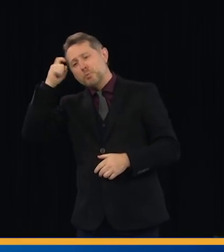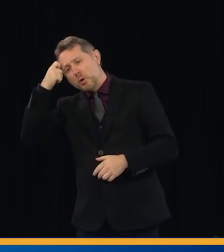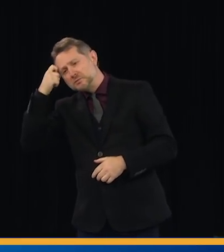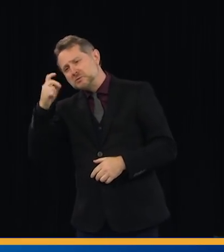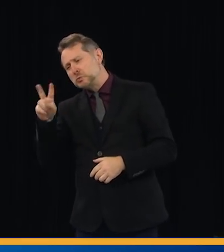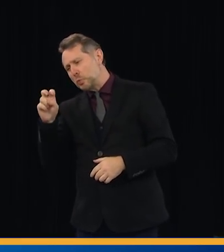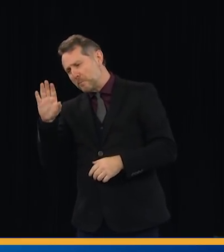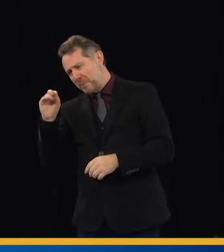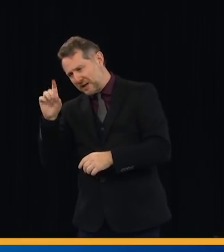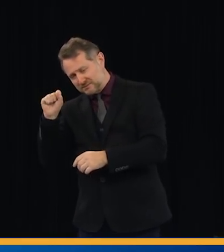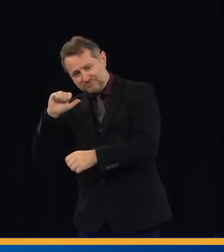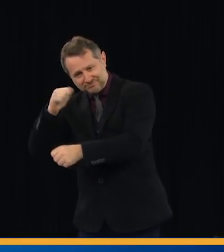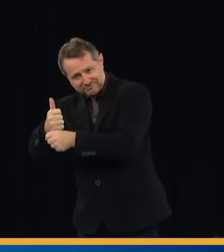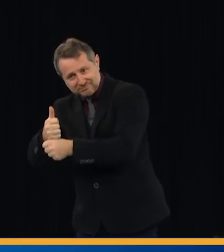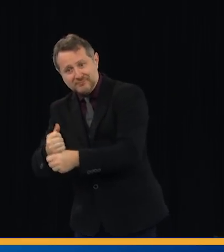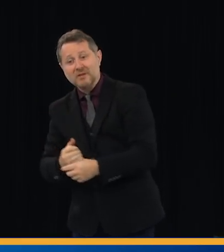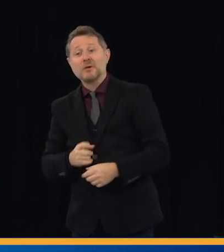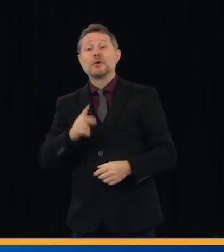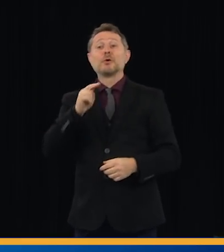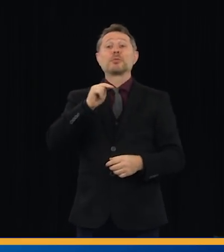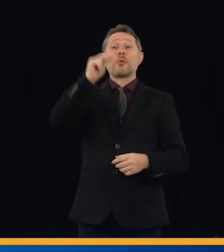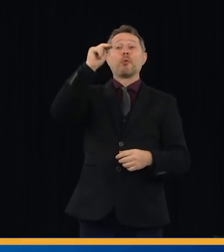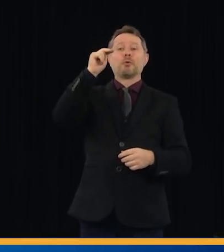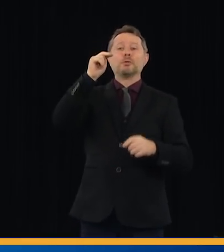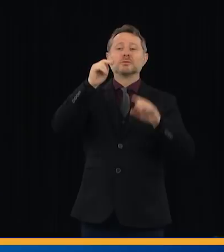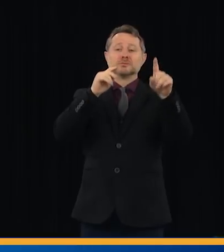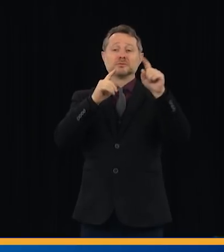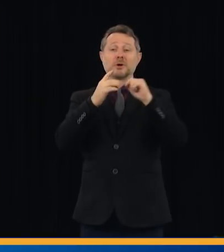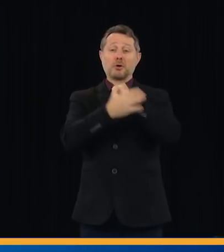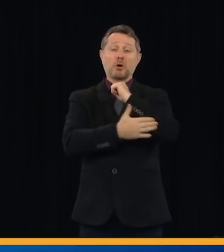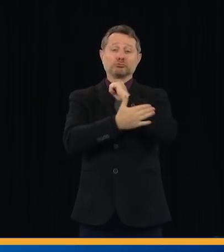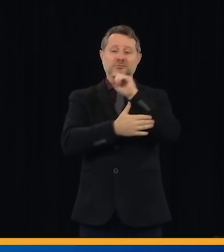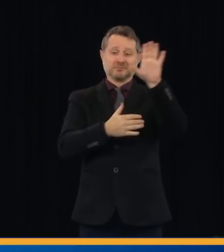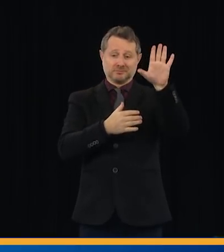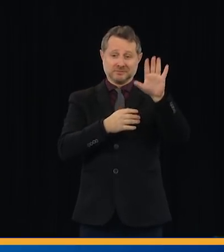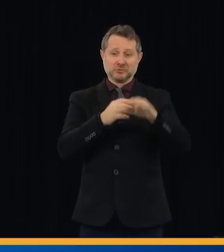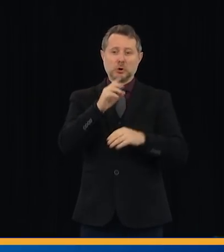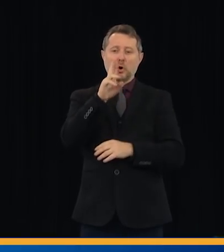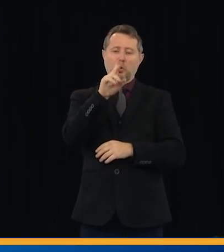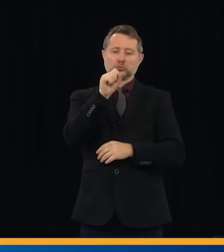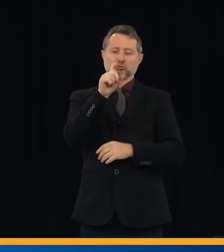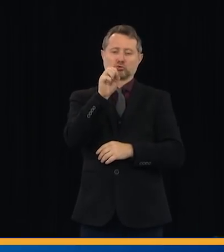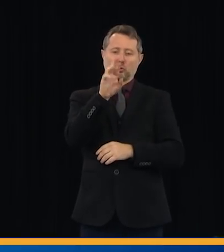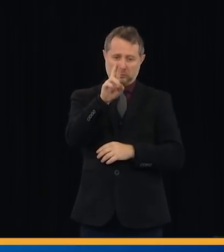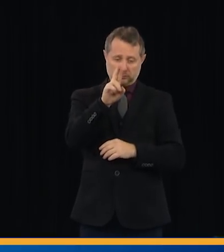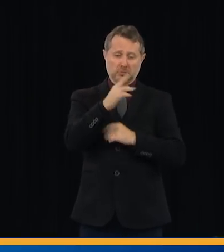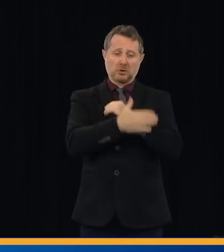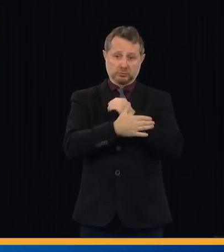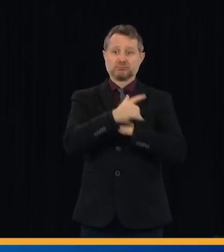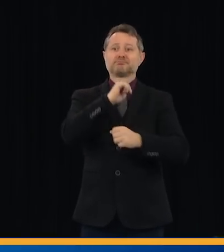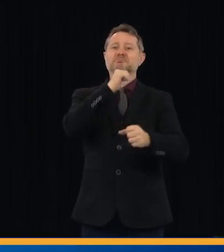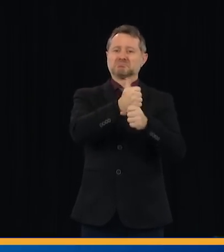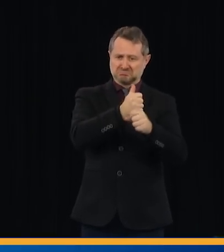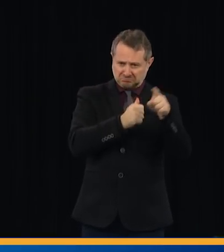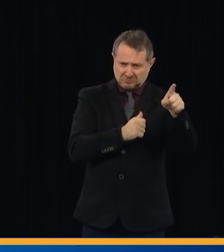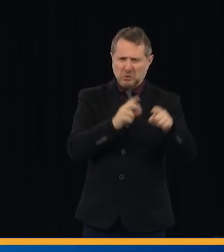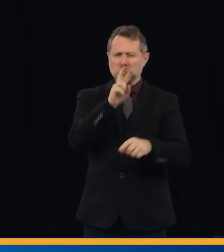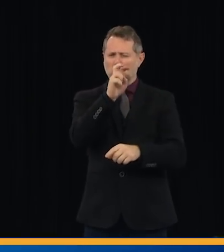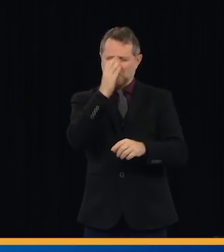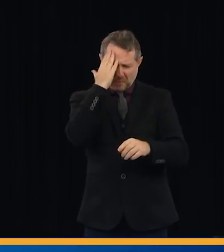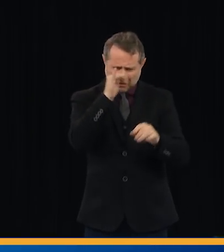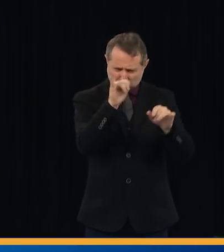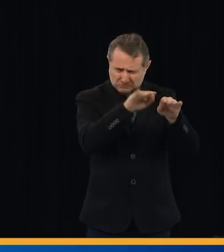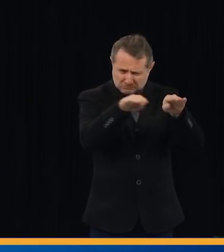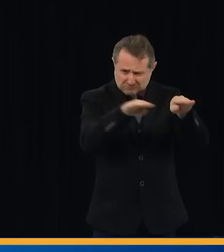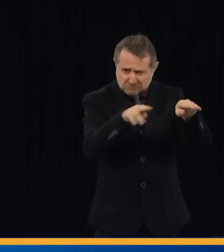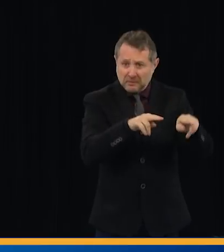in Ulster County, 235 beds. So you see, again, we're trying to have facilities all around